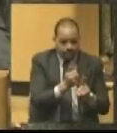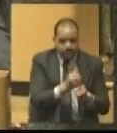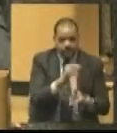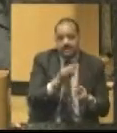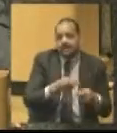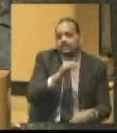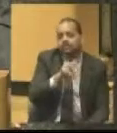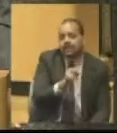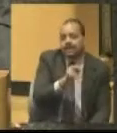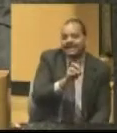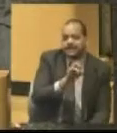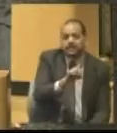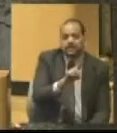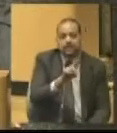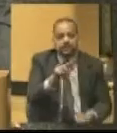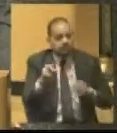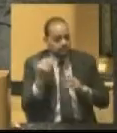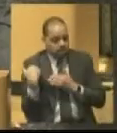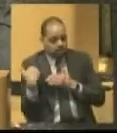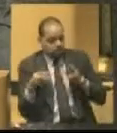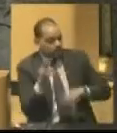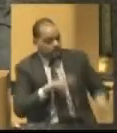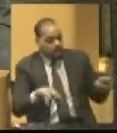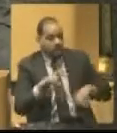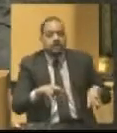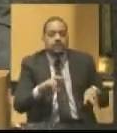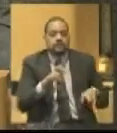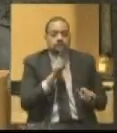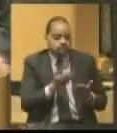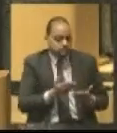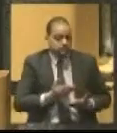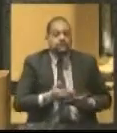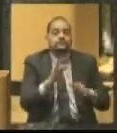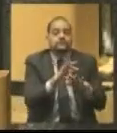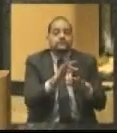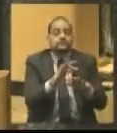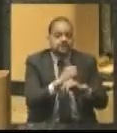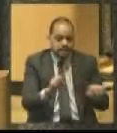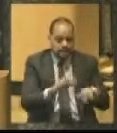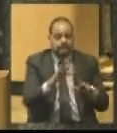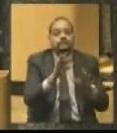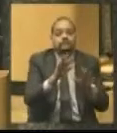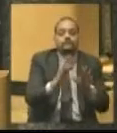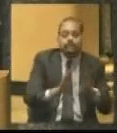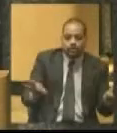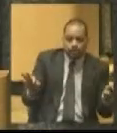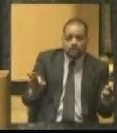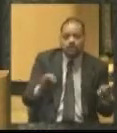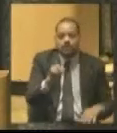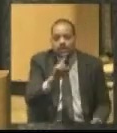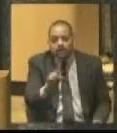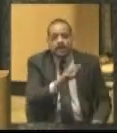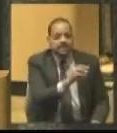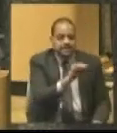the newly emancipated slaves in the areas under his control, the heavily populated plantation districts along the Mississippi River